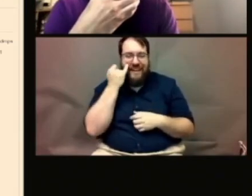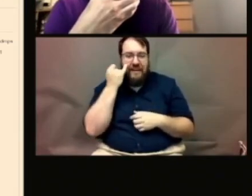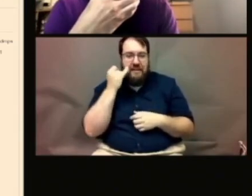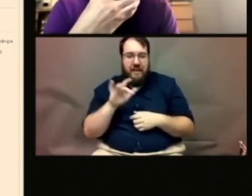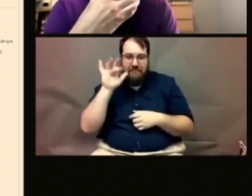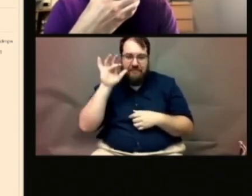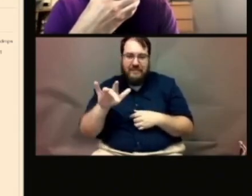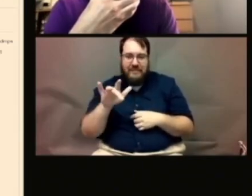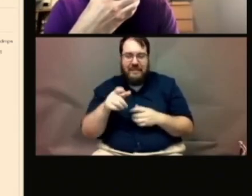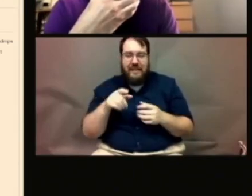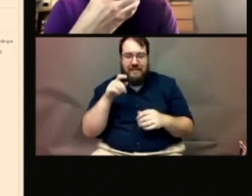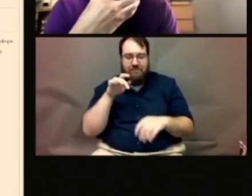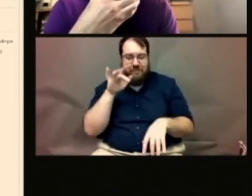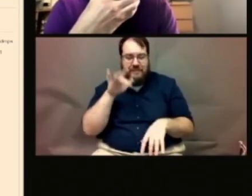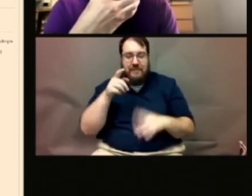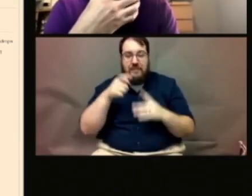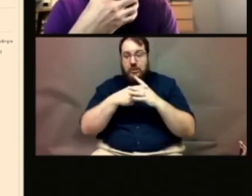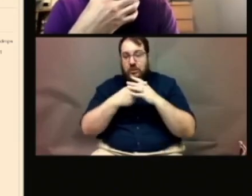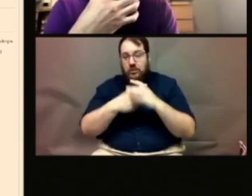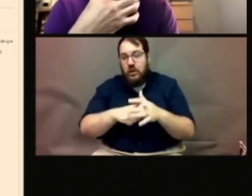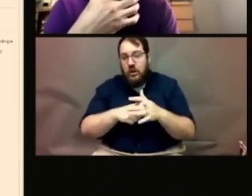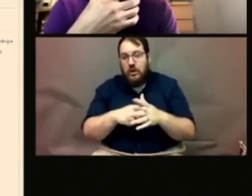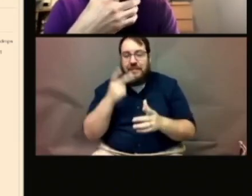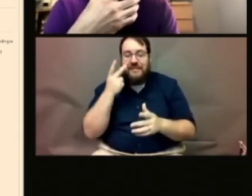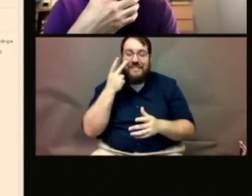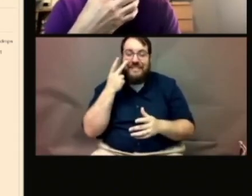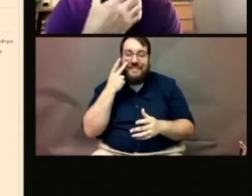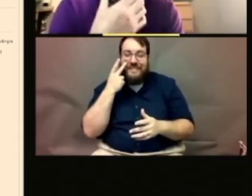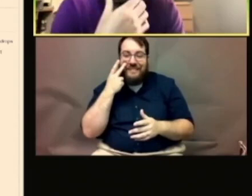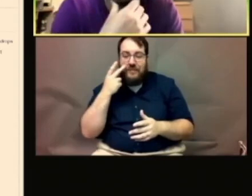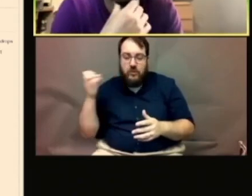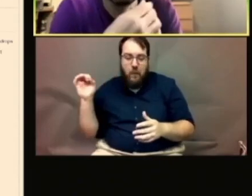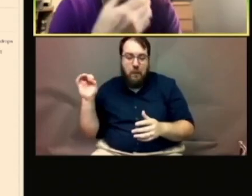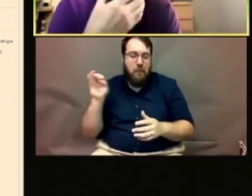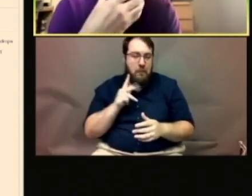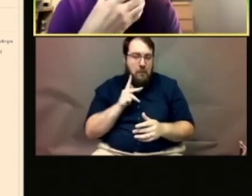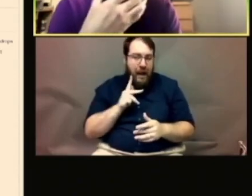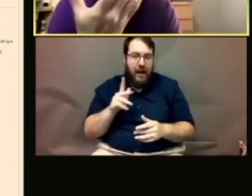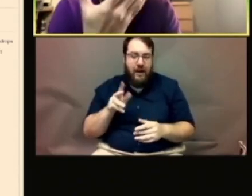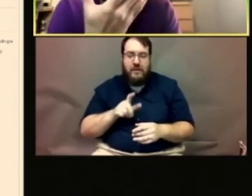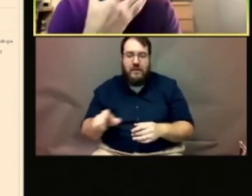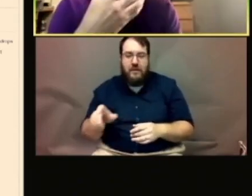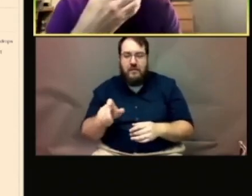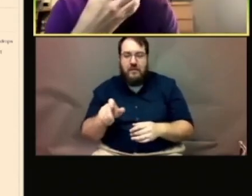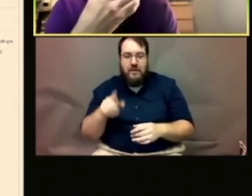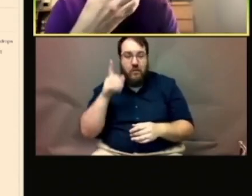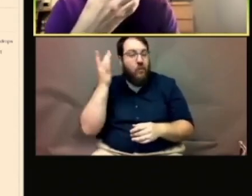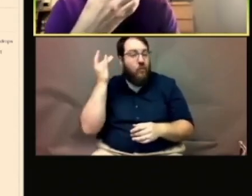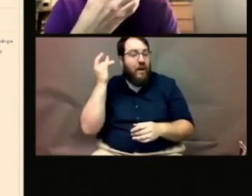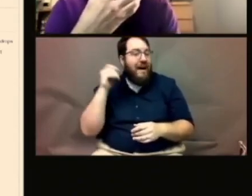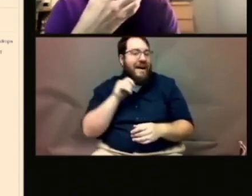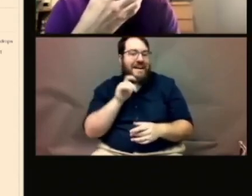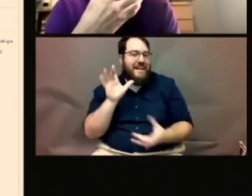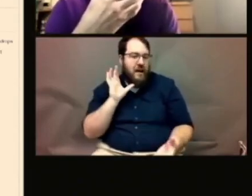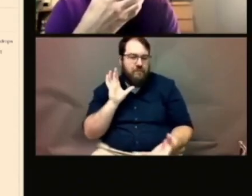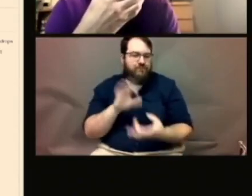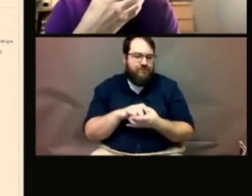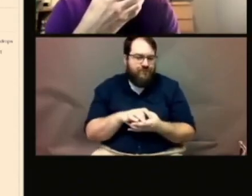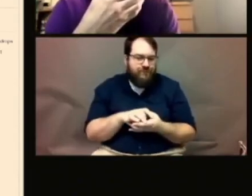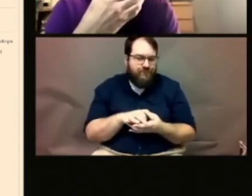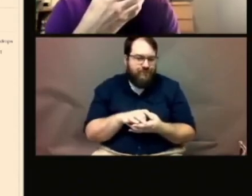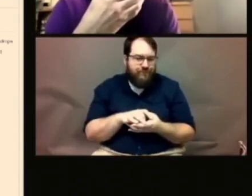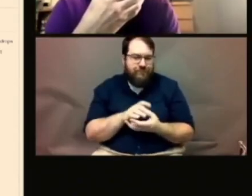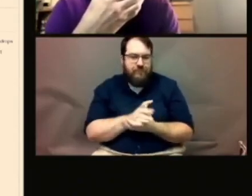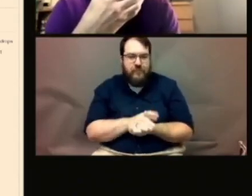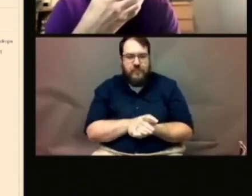here and I hit start, you could see it just ran right back to my mouse. And that's because I didn't put I didn't put a forever loop